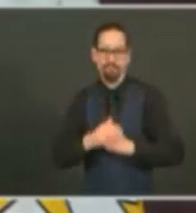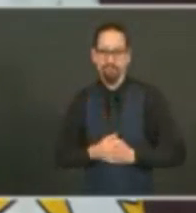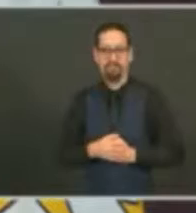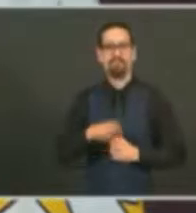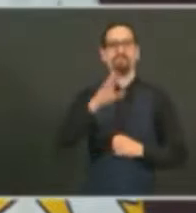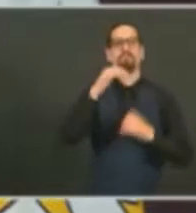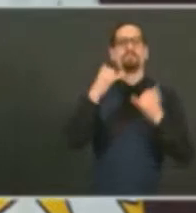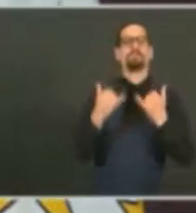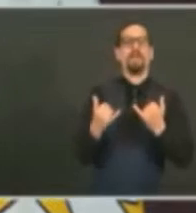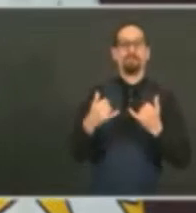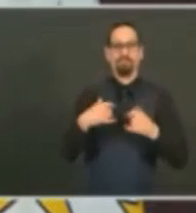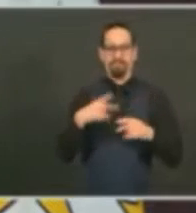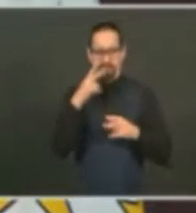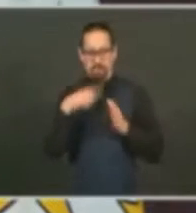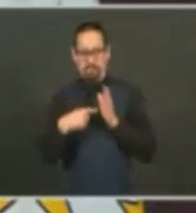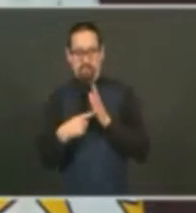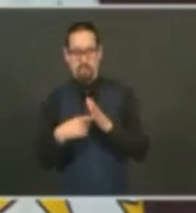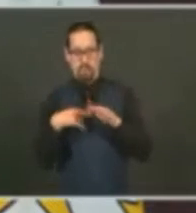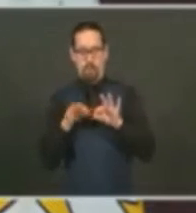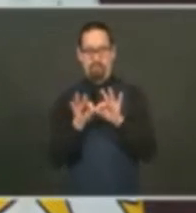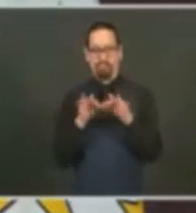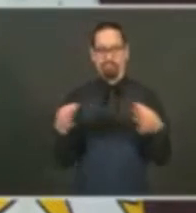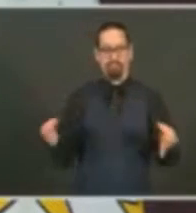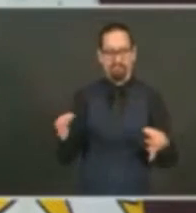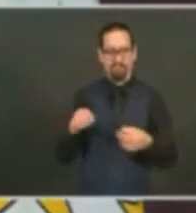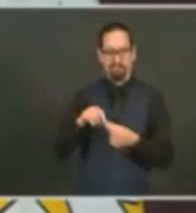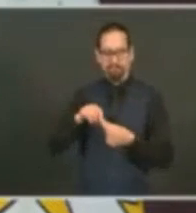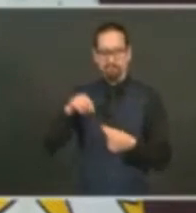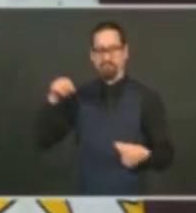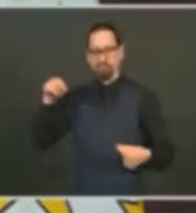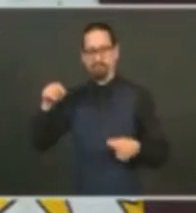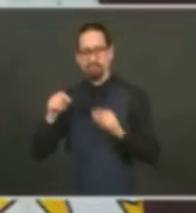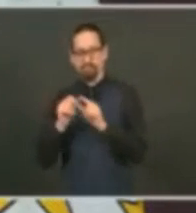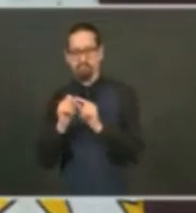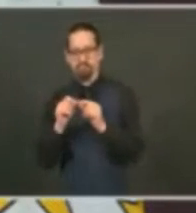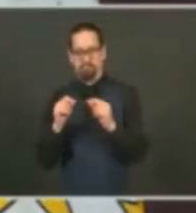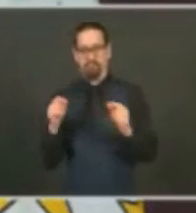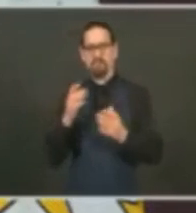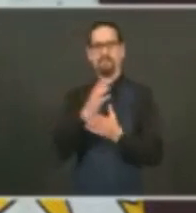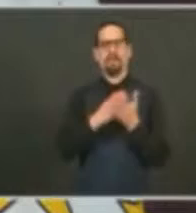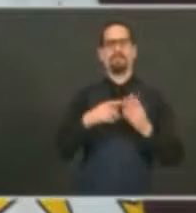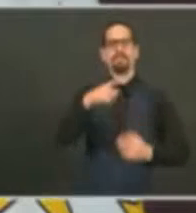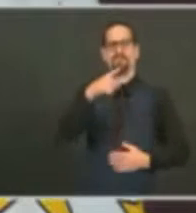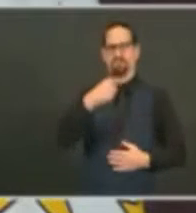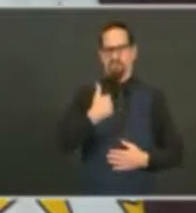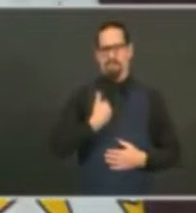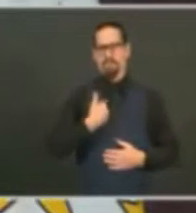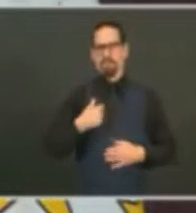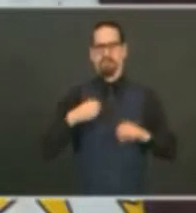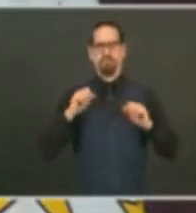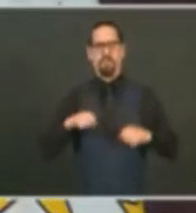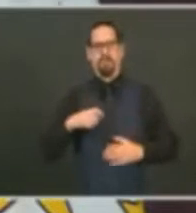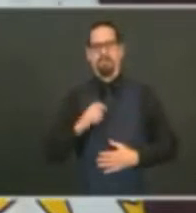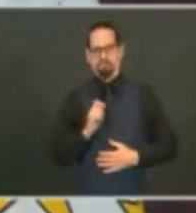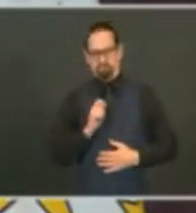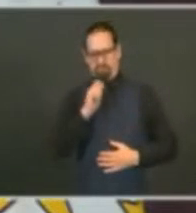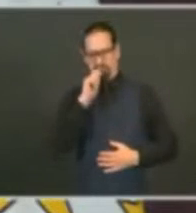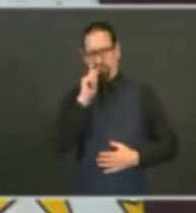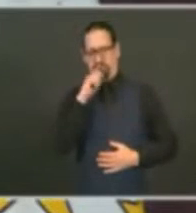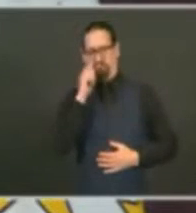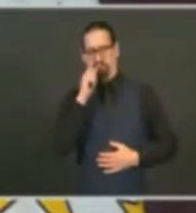that is available for you. Sometimes people can self-swab. How easy this is. Swab